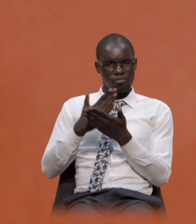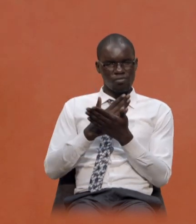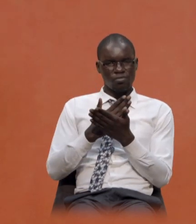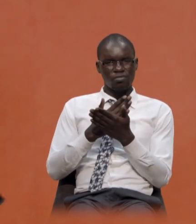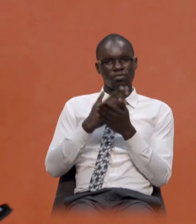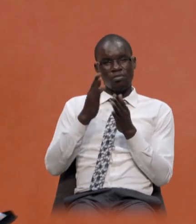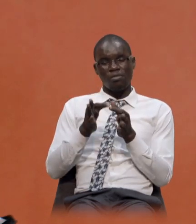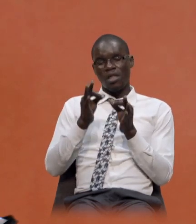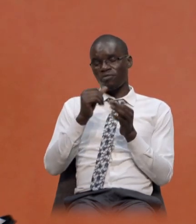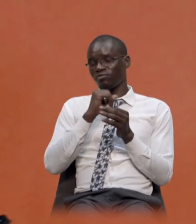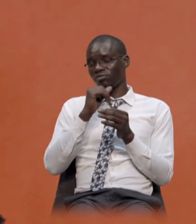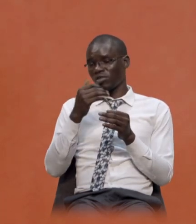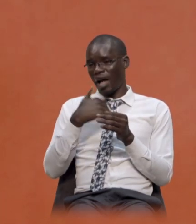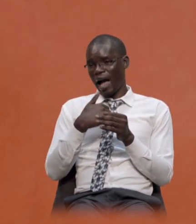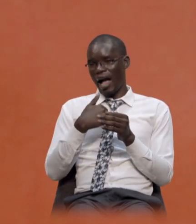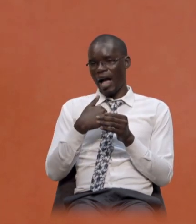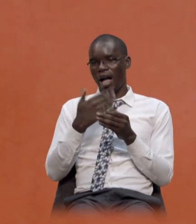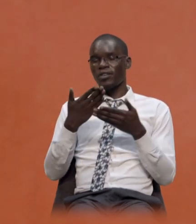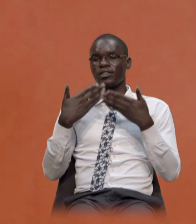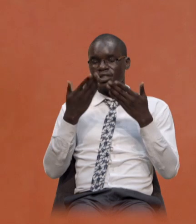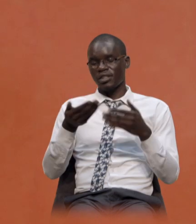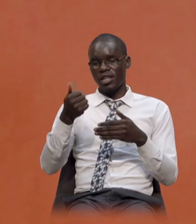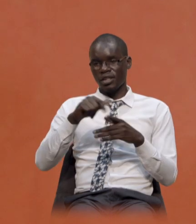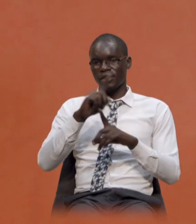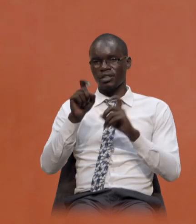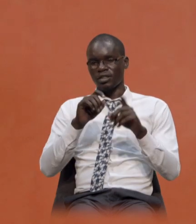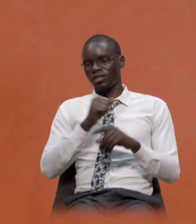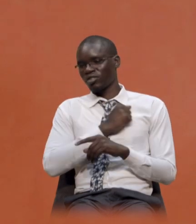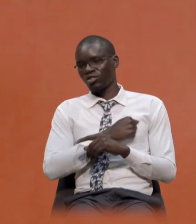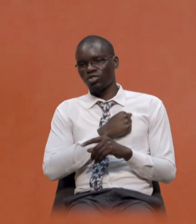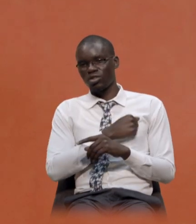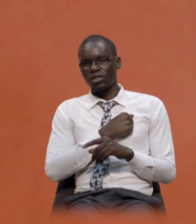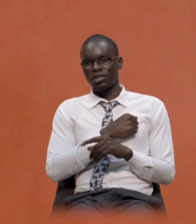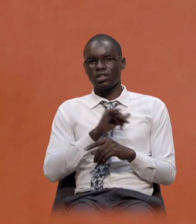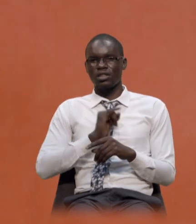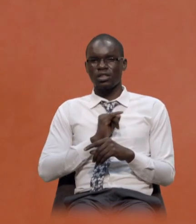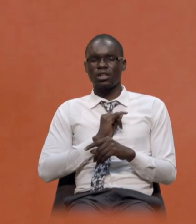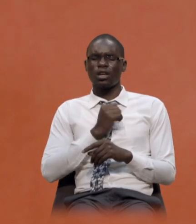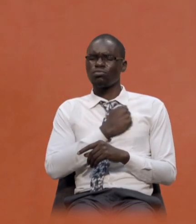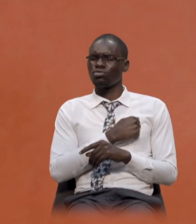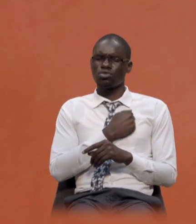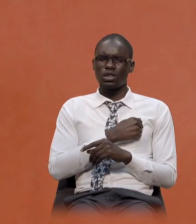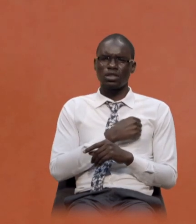If you did not happen to answer any question, I am sorrowful. In fact, I am apologetic.